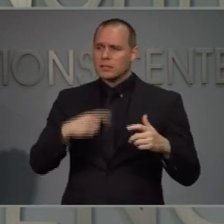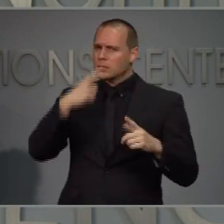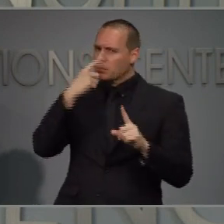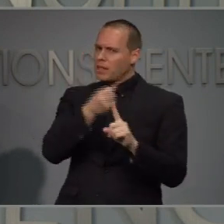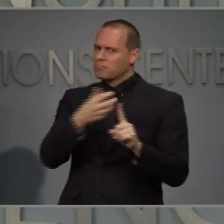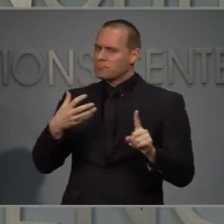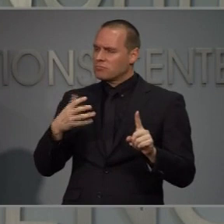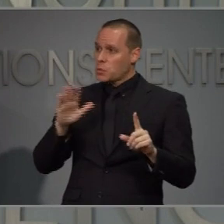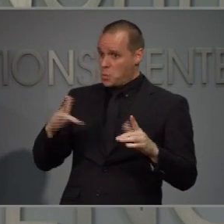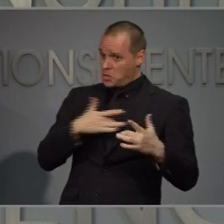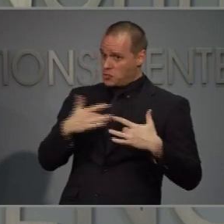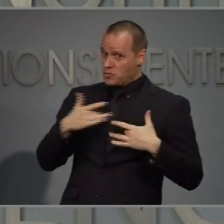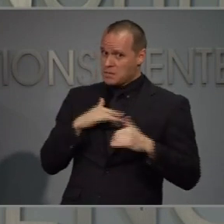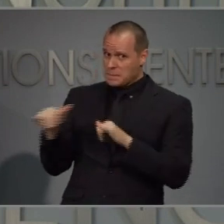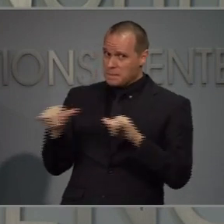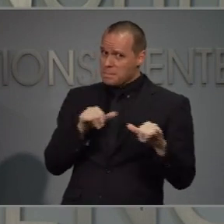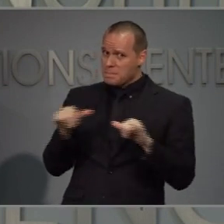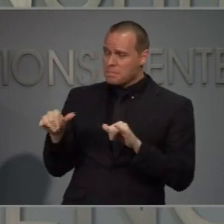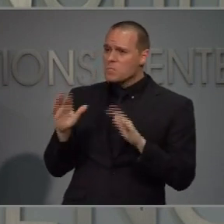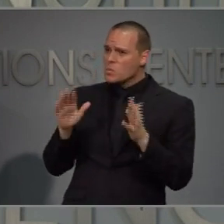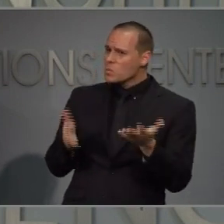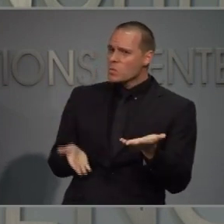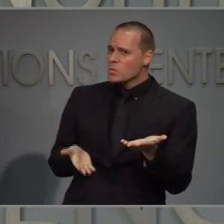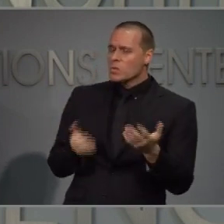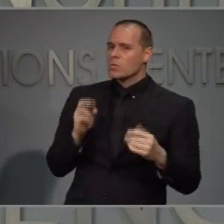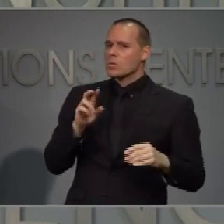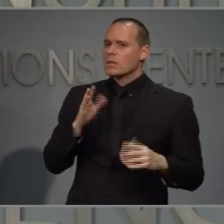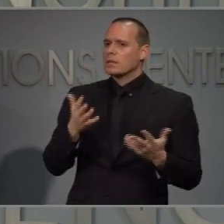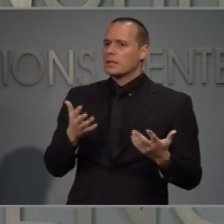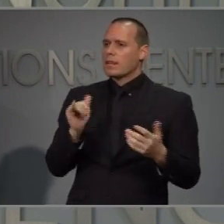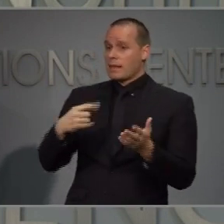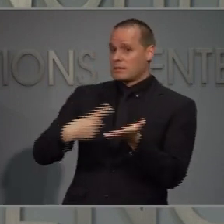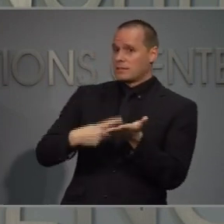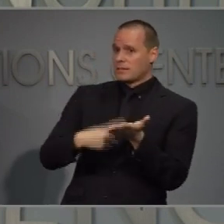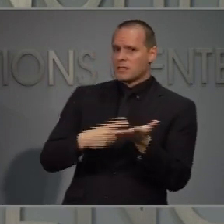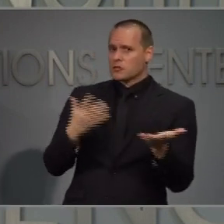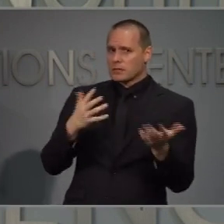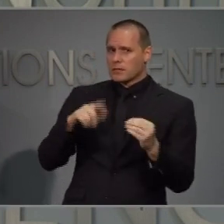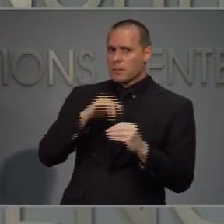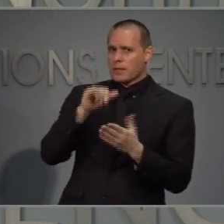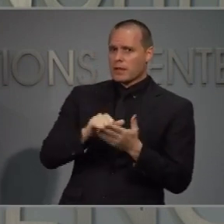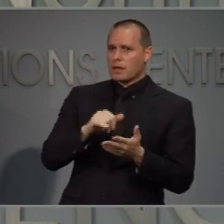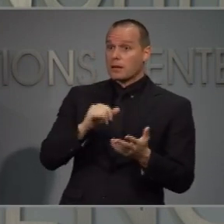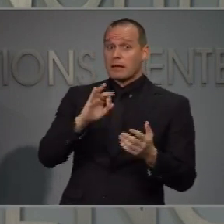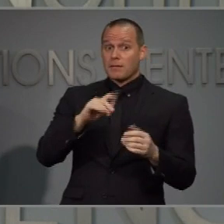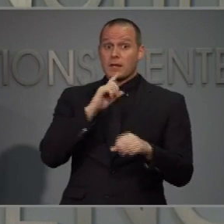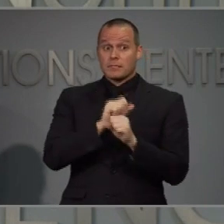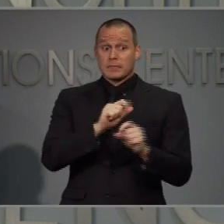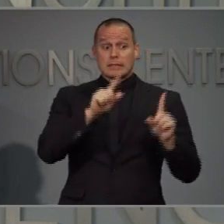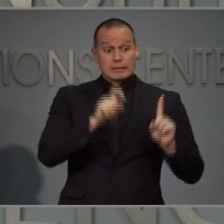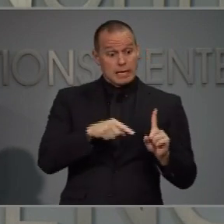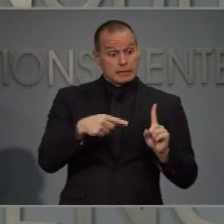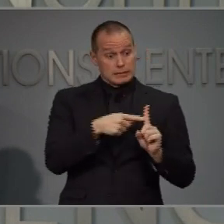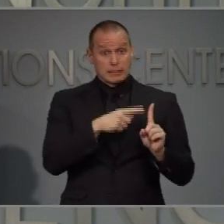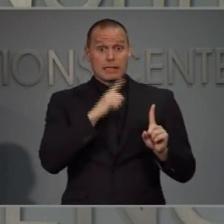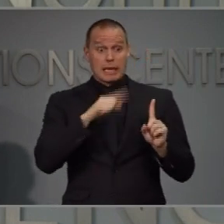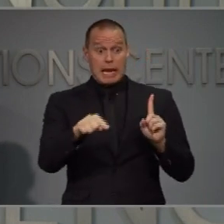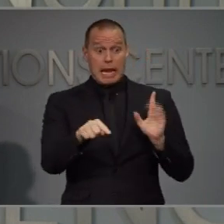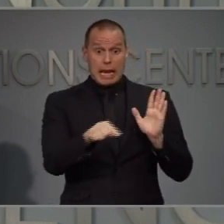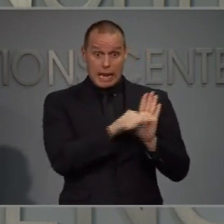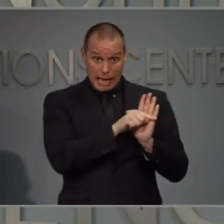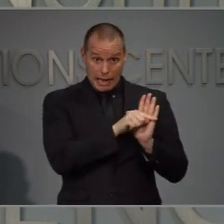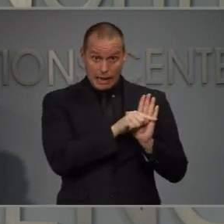a concern that you all might be having, or if that's discussions about whether the negative cases that we're seeing are in fact negative?